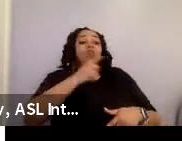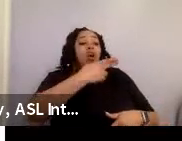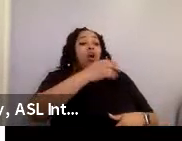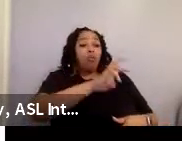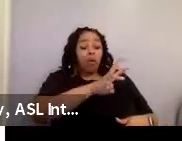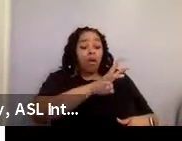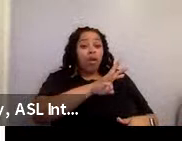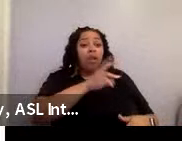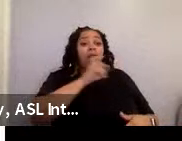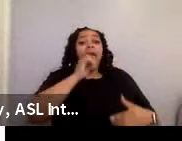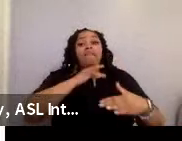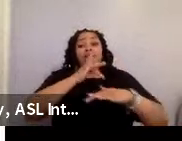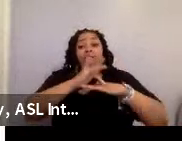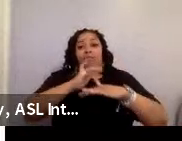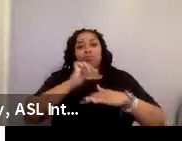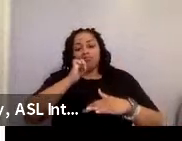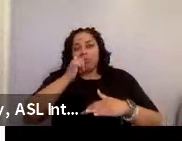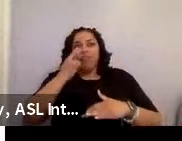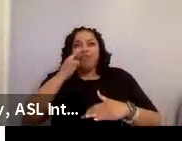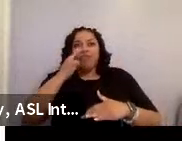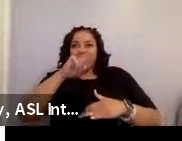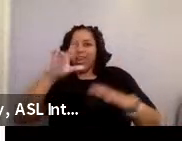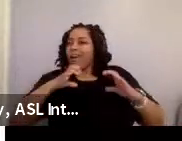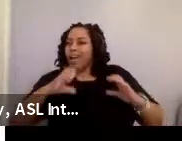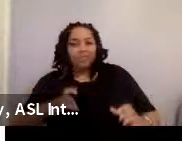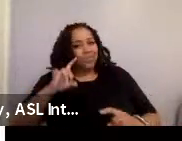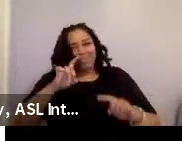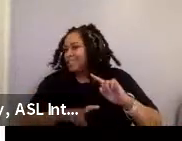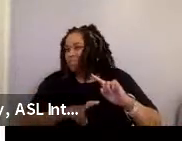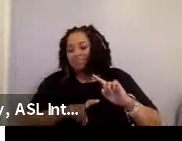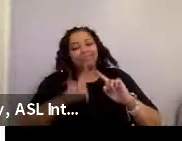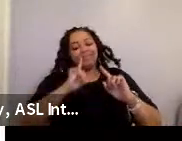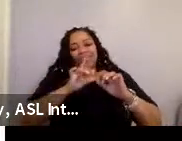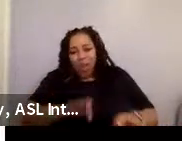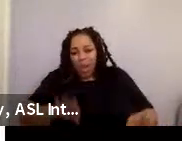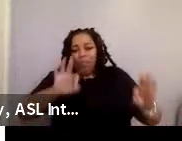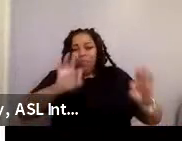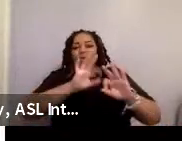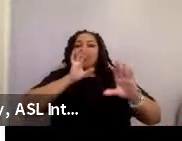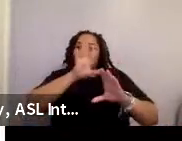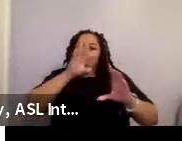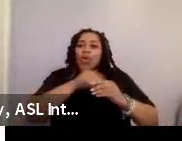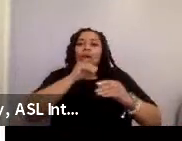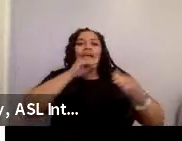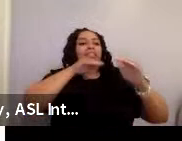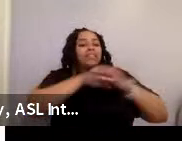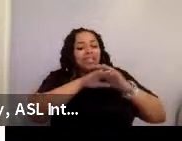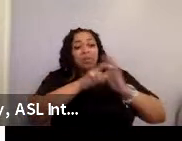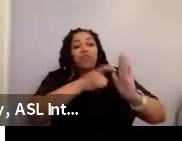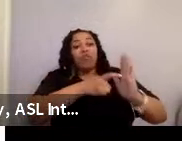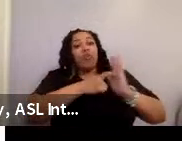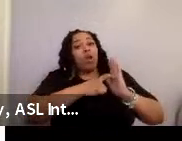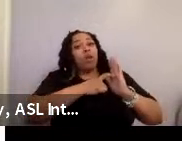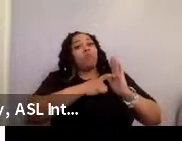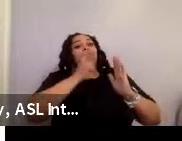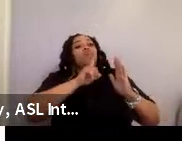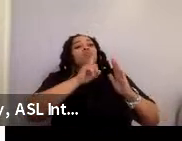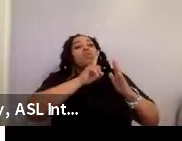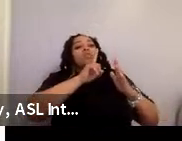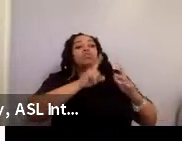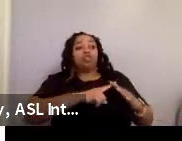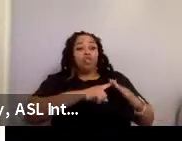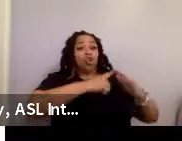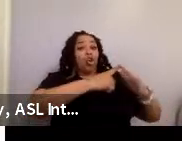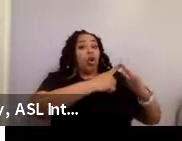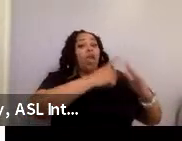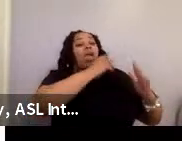have it available tomorrow for their customers. So it's important to include accessibility requirements during procurement and